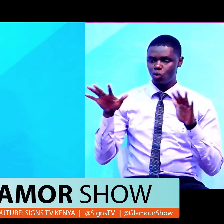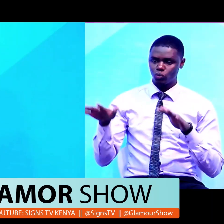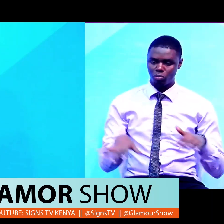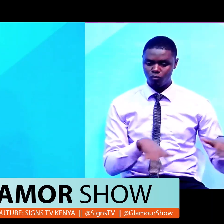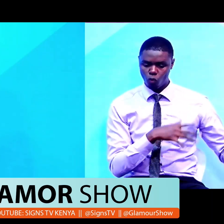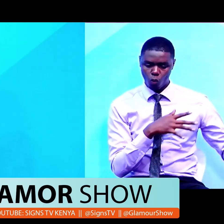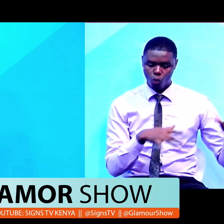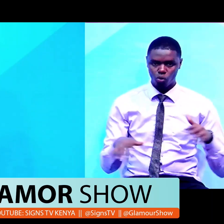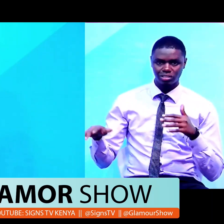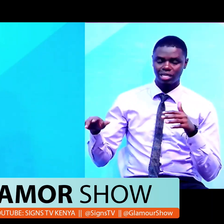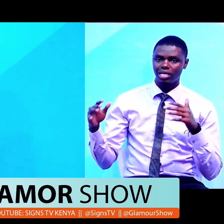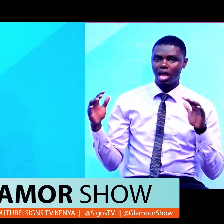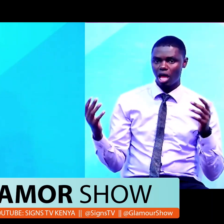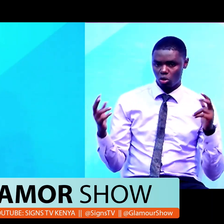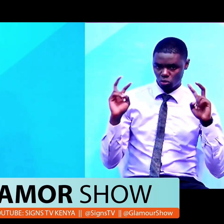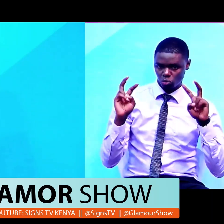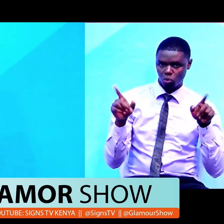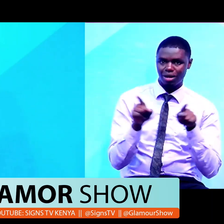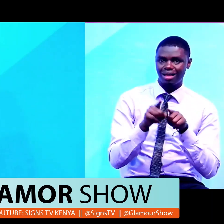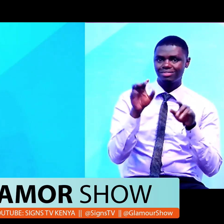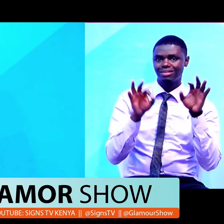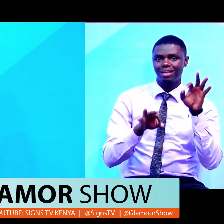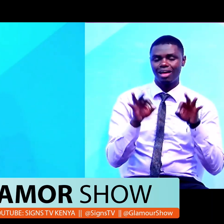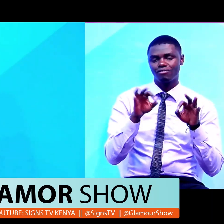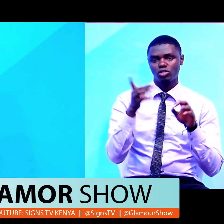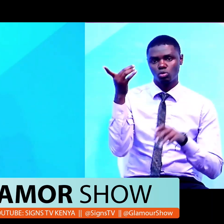look as a fashion designer.